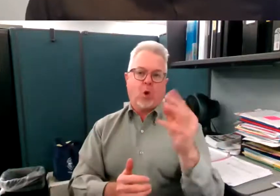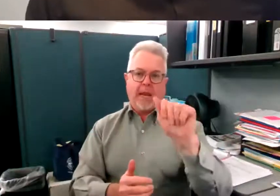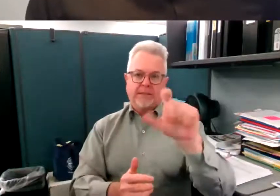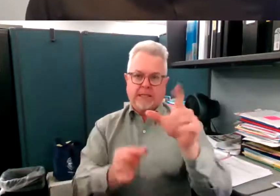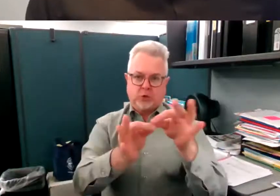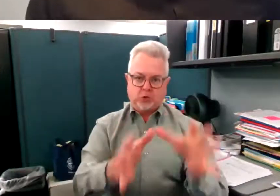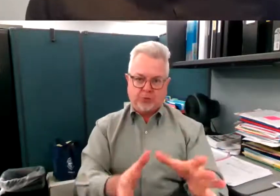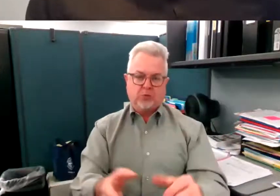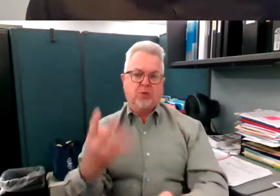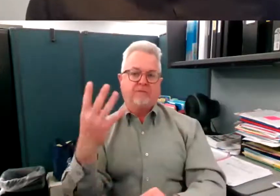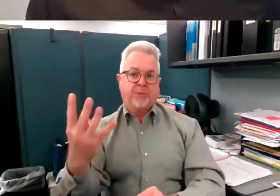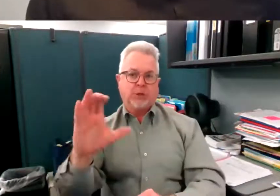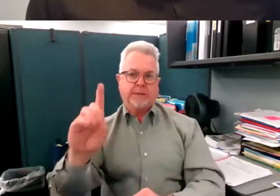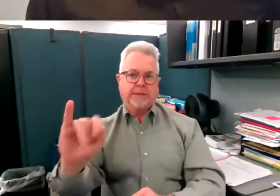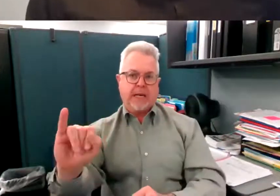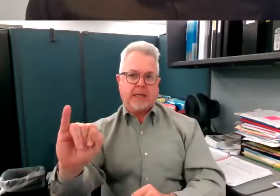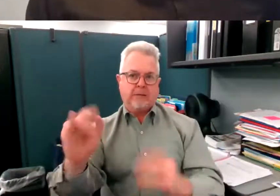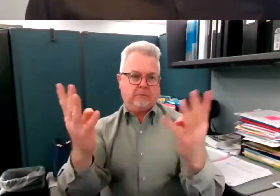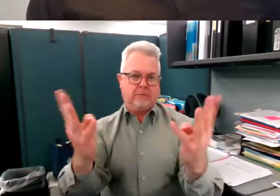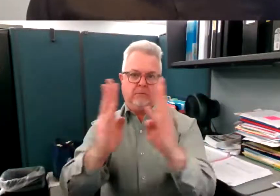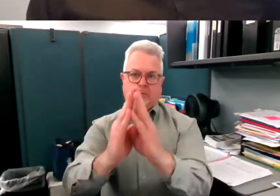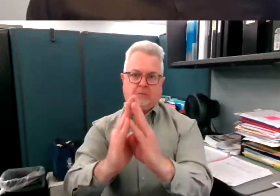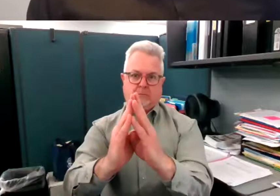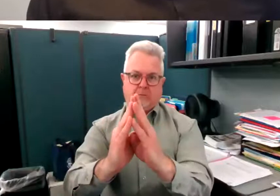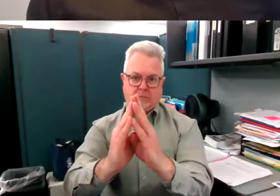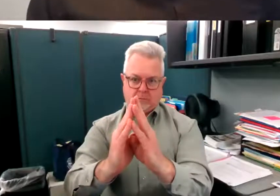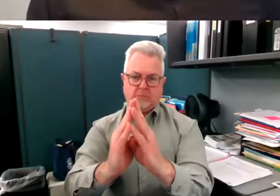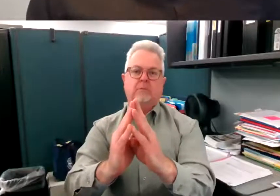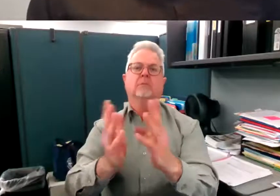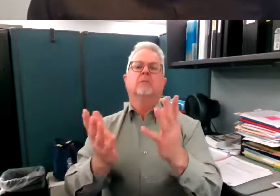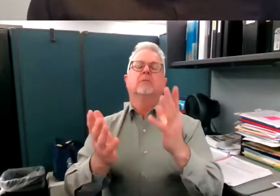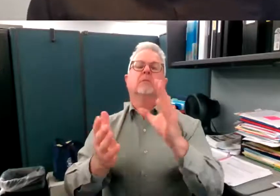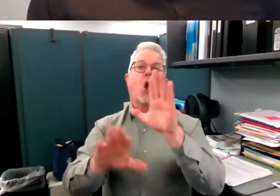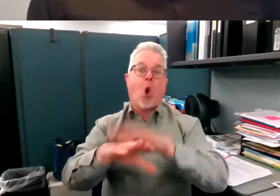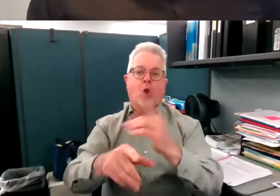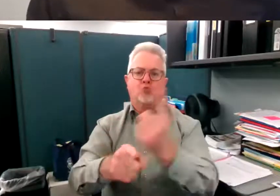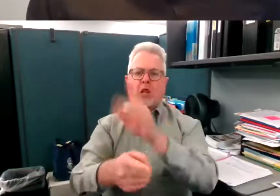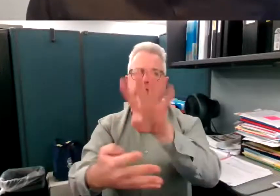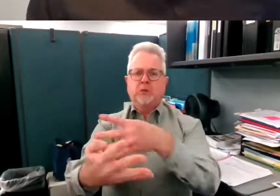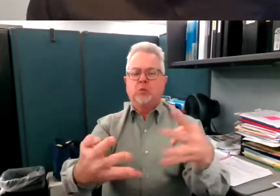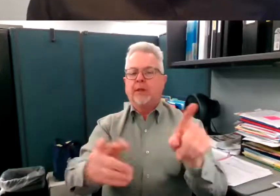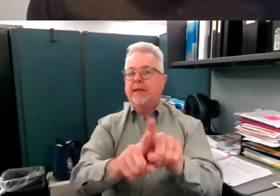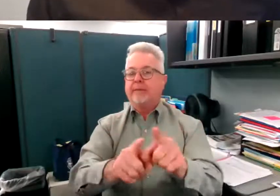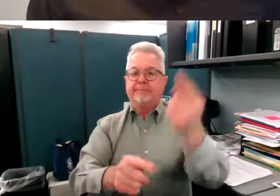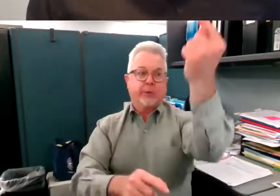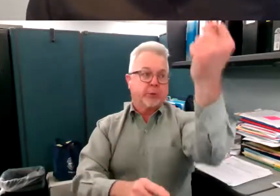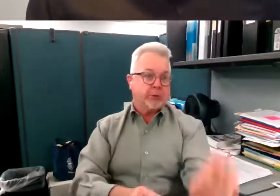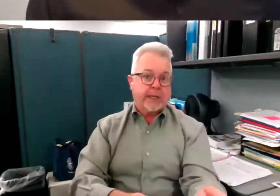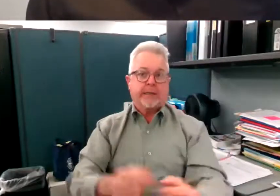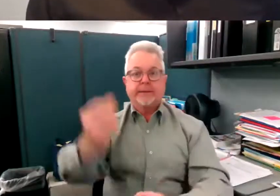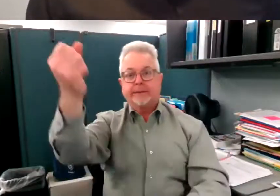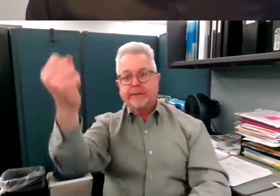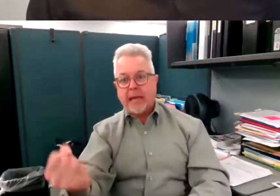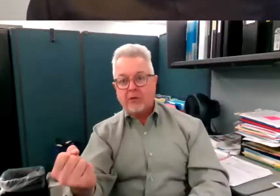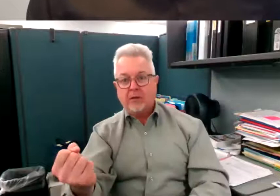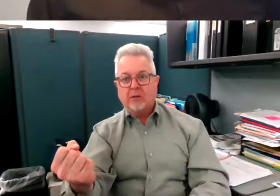We've suggested that there would be 4 ASL interpreters and 4 CDIs. So they would all be able to pair up as a team, and they would be